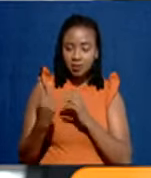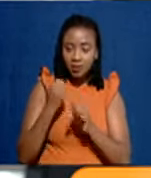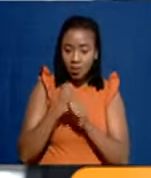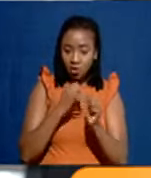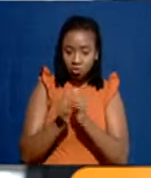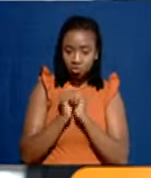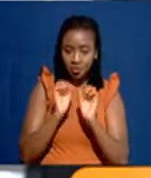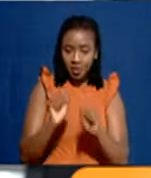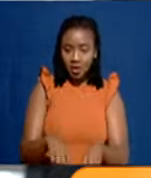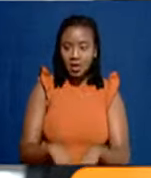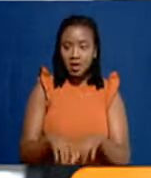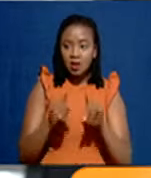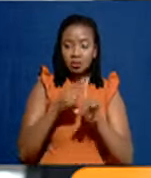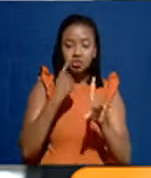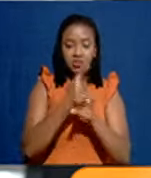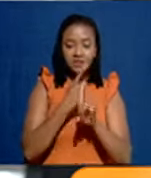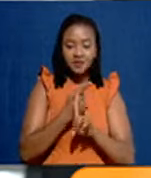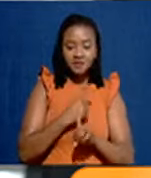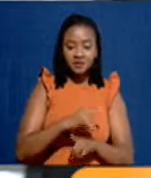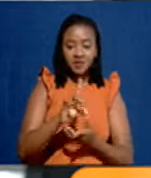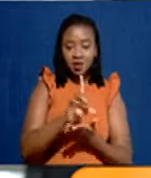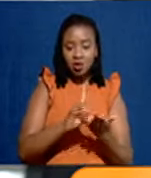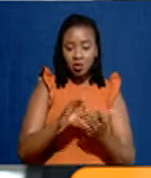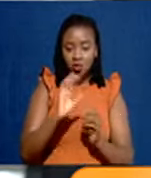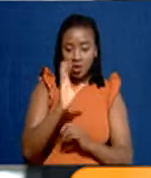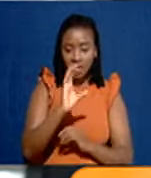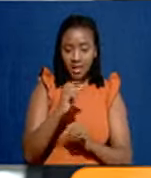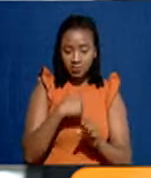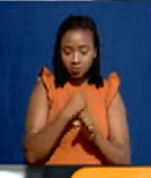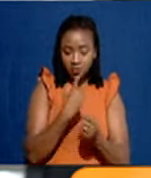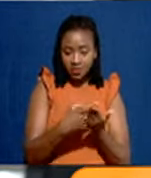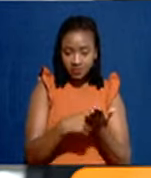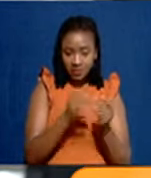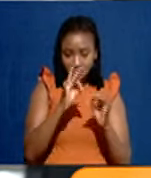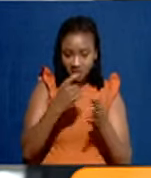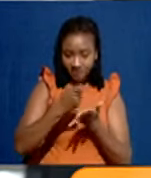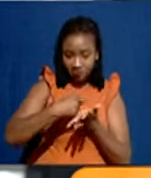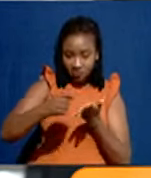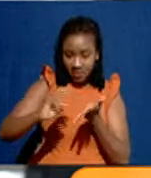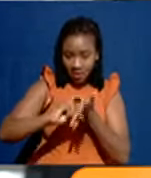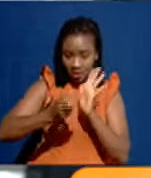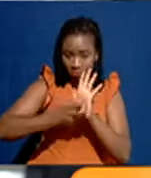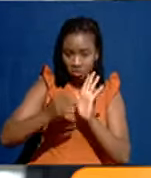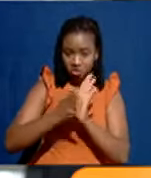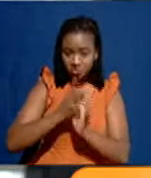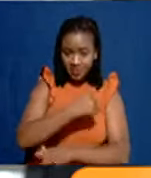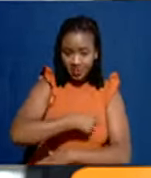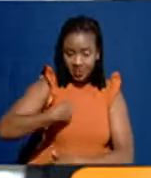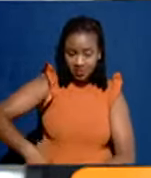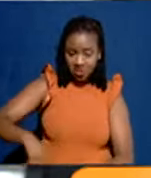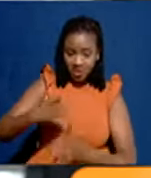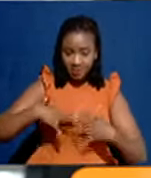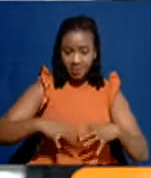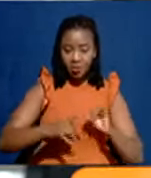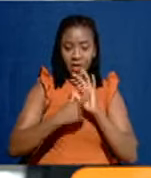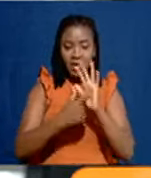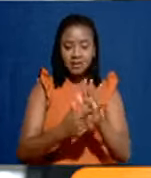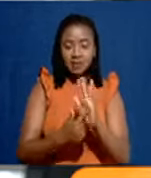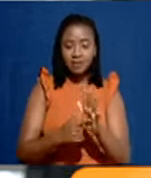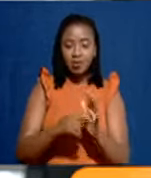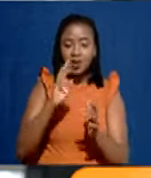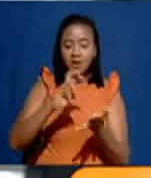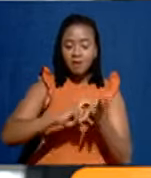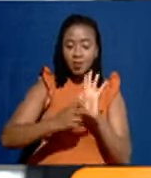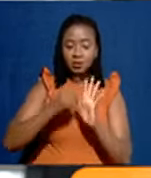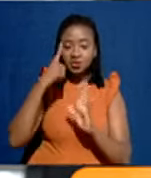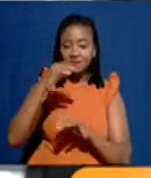and owners, they said if you sign a project with Chinese people, they can complete, let's say if the project is for 3 years,